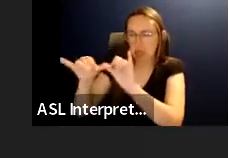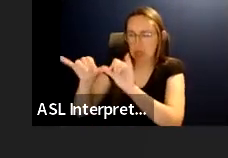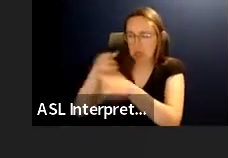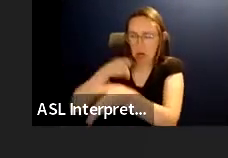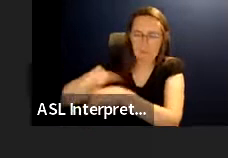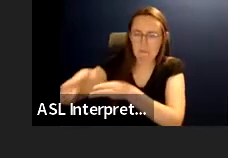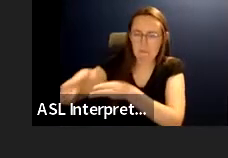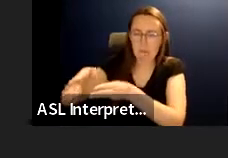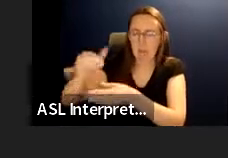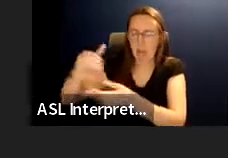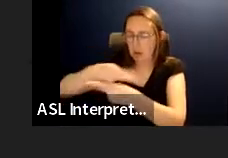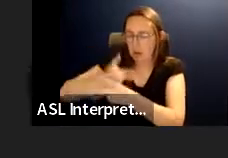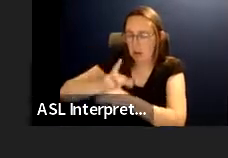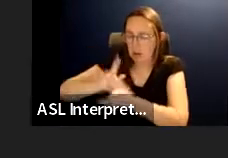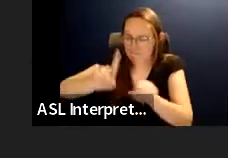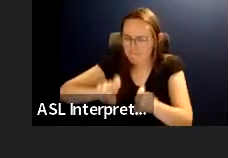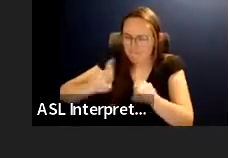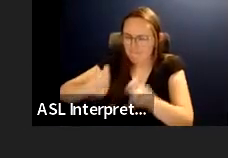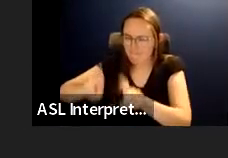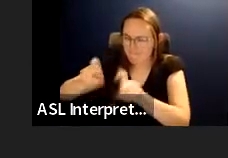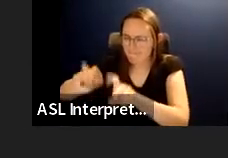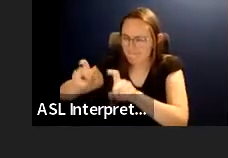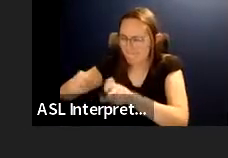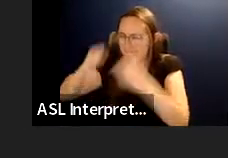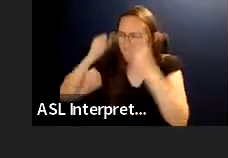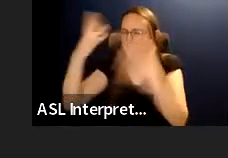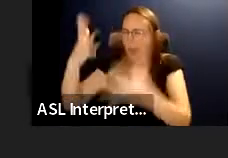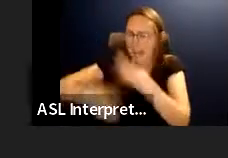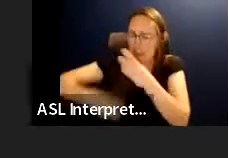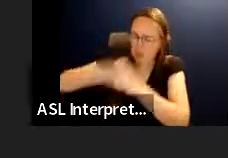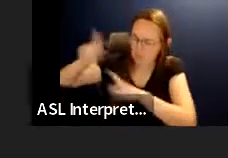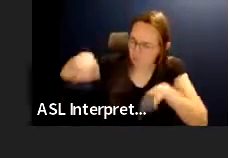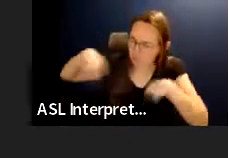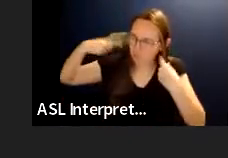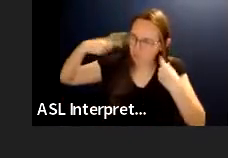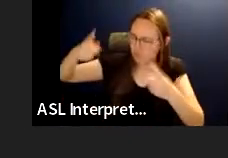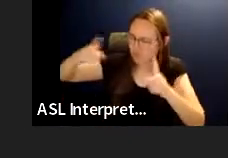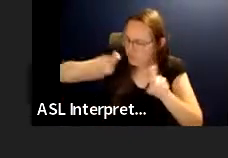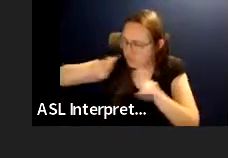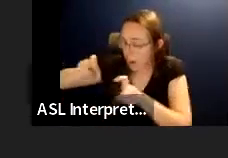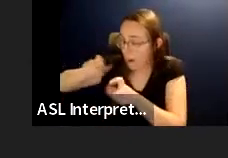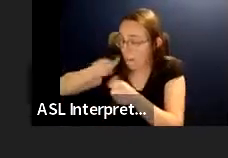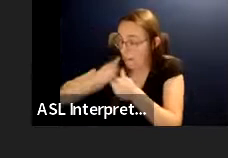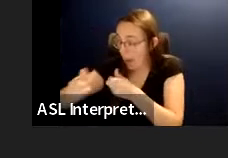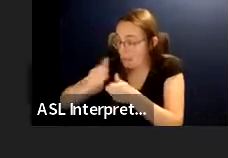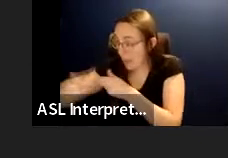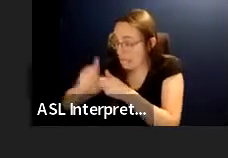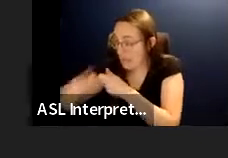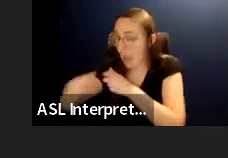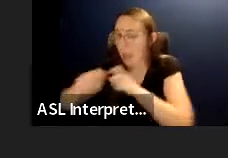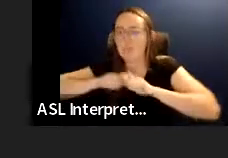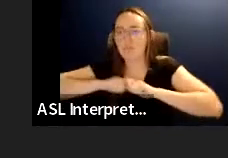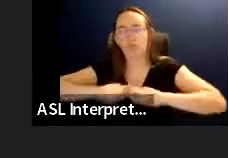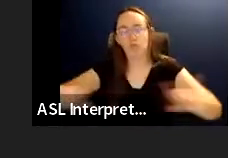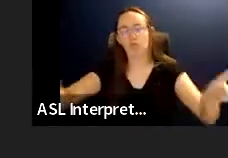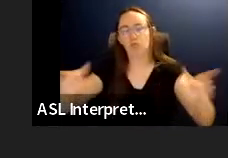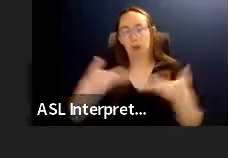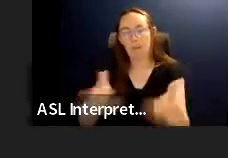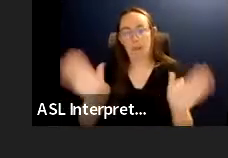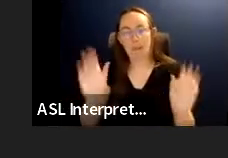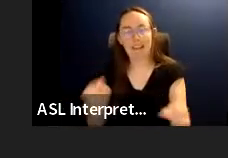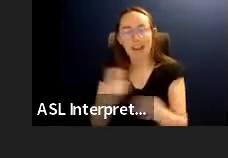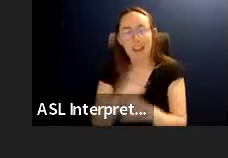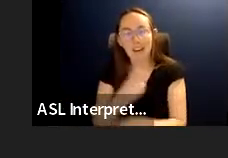they're ever released to the public. And so you can do all that trial and error, but when you have somebody with a